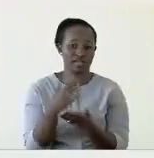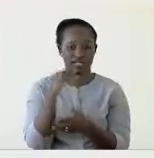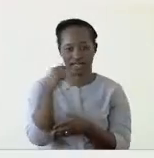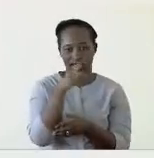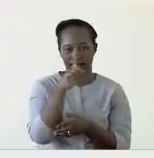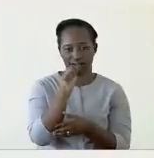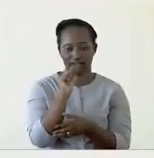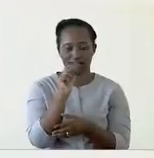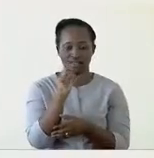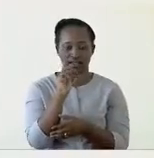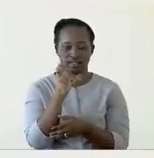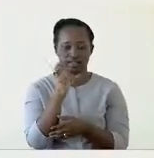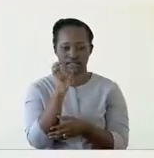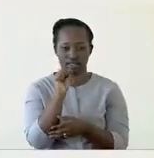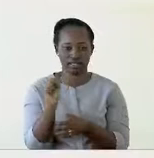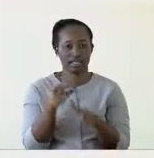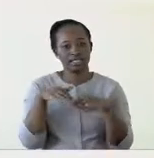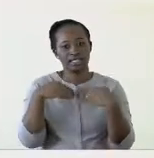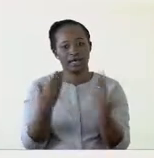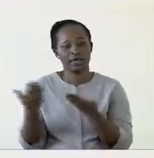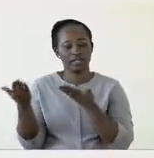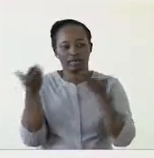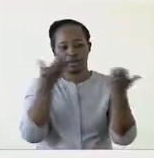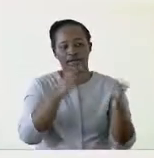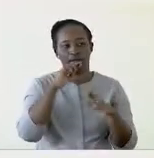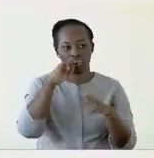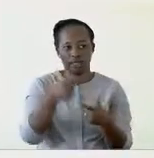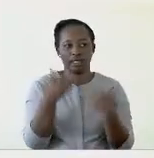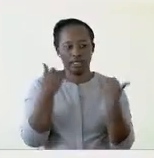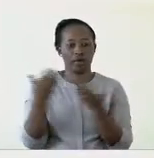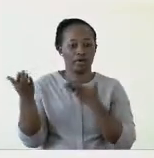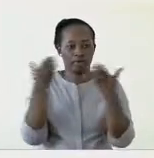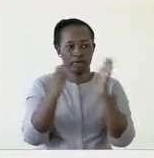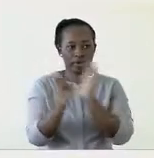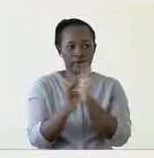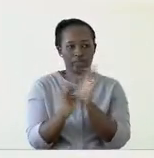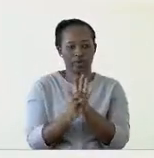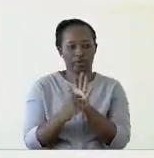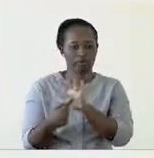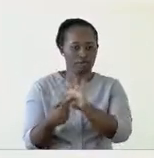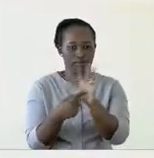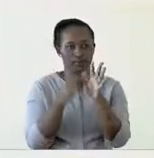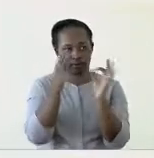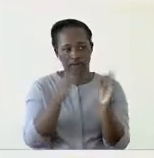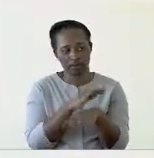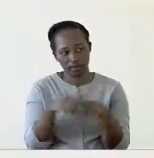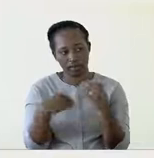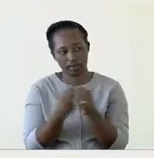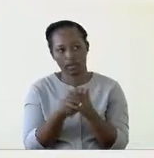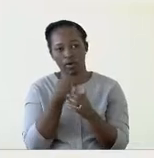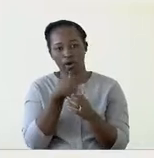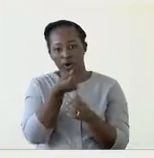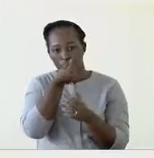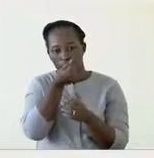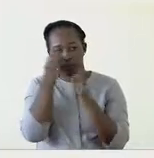Or the effectors will bring what you call a response. Let me just bring a scenario that brings the whole thing. You touch a hot object, there